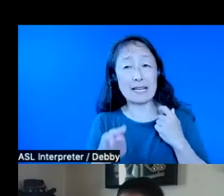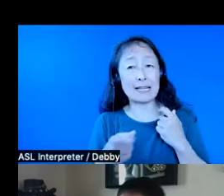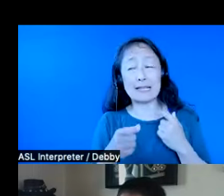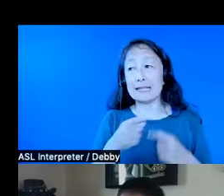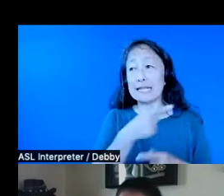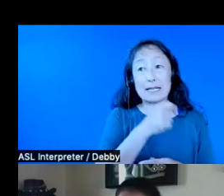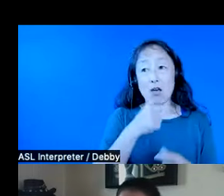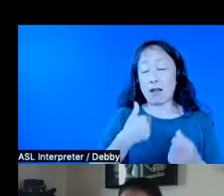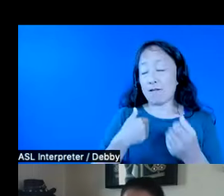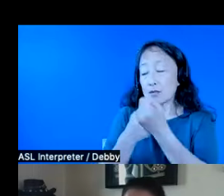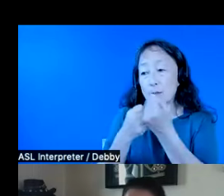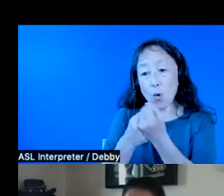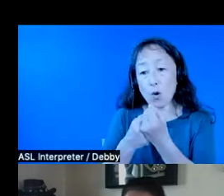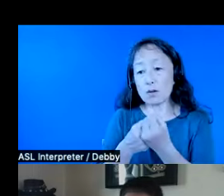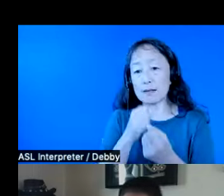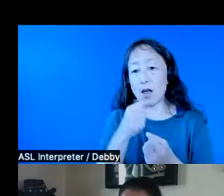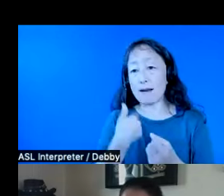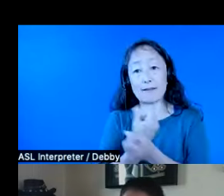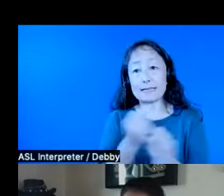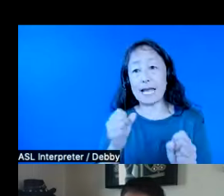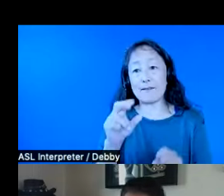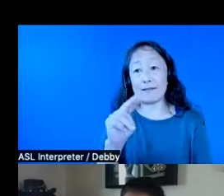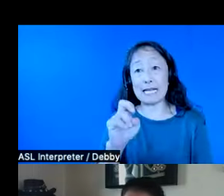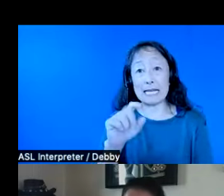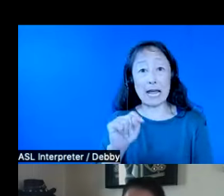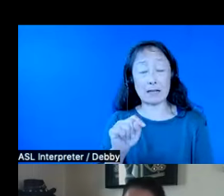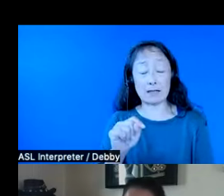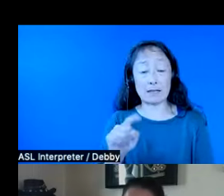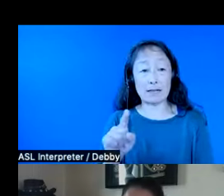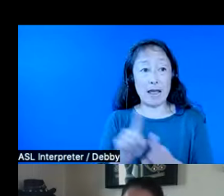of his own abuse, nor did